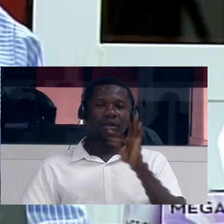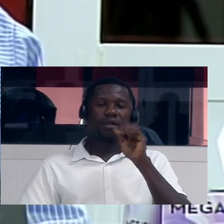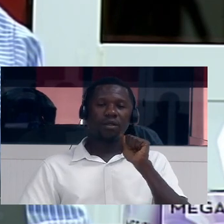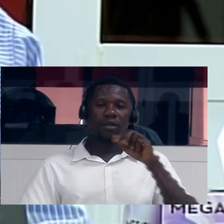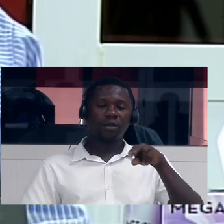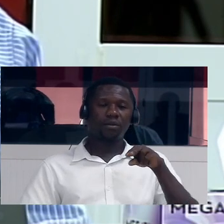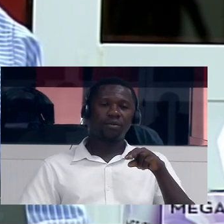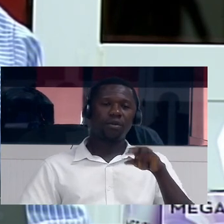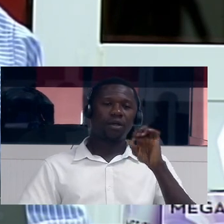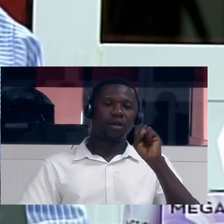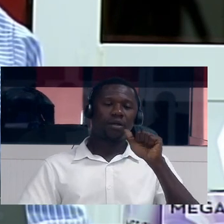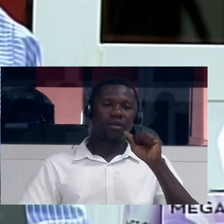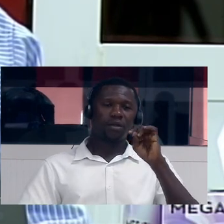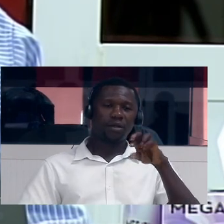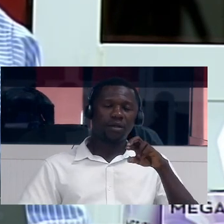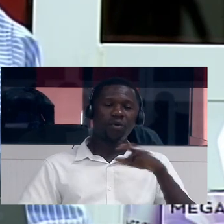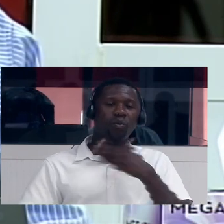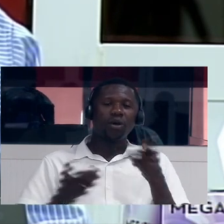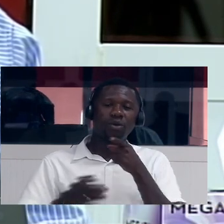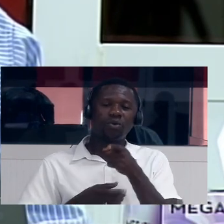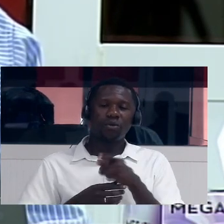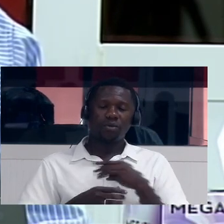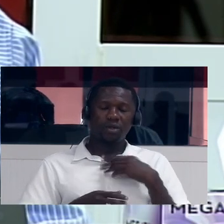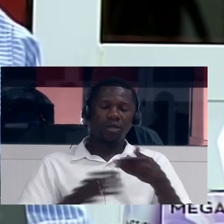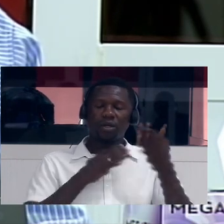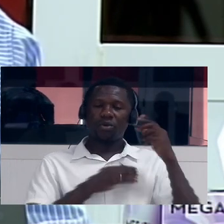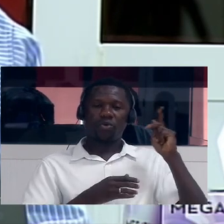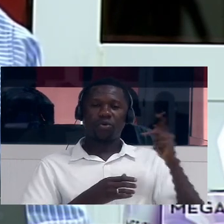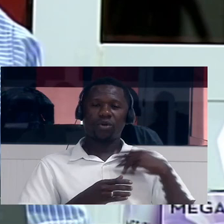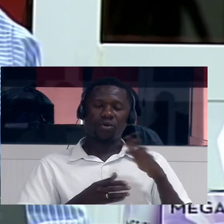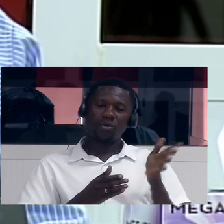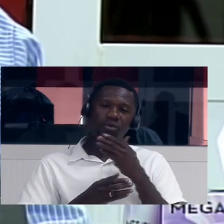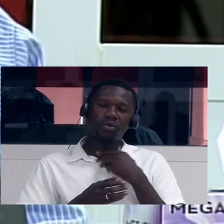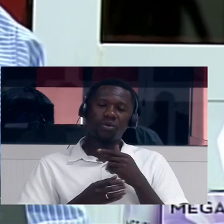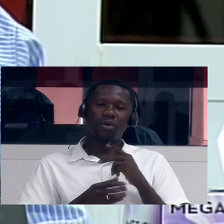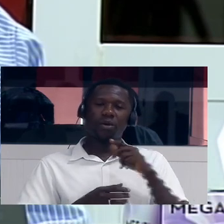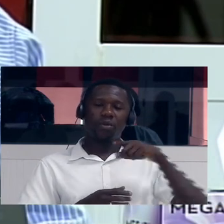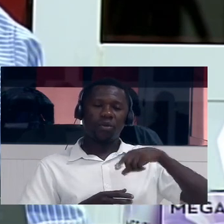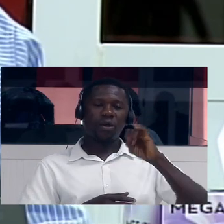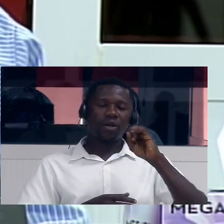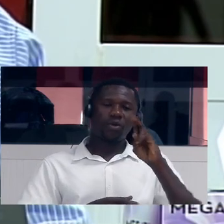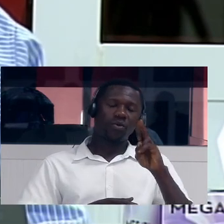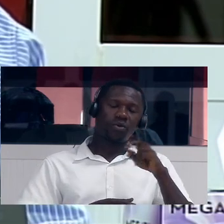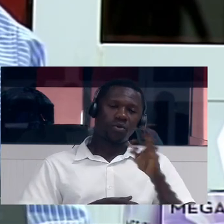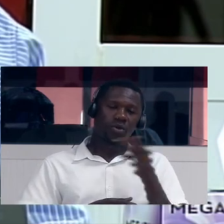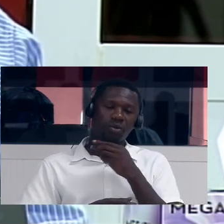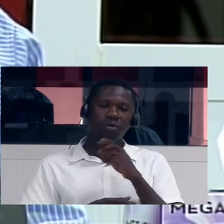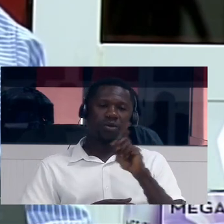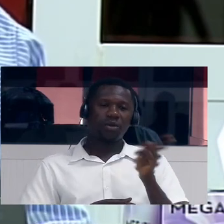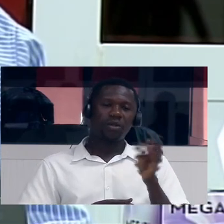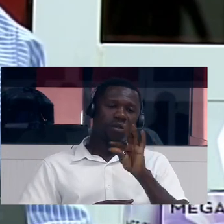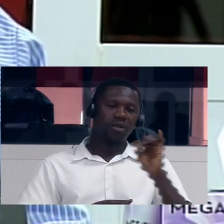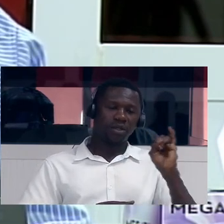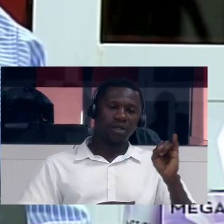said to me, I am up in the Combos. I said, can you go by Westfield coming down to PIU, going down to GTTI, and give me an idea of what